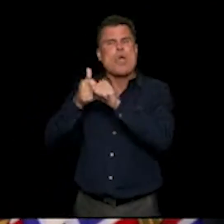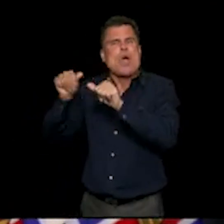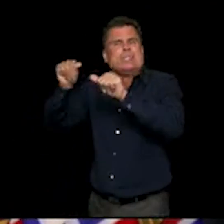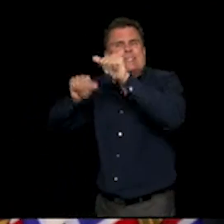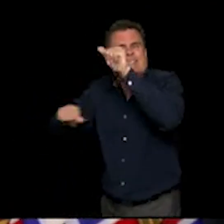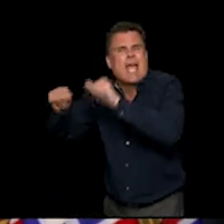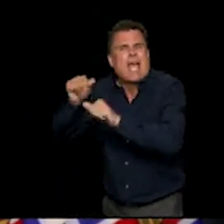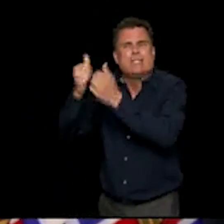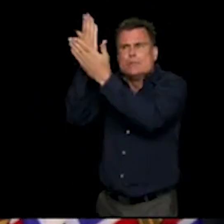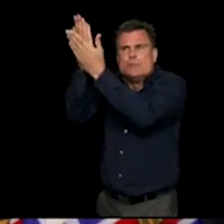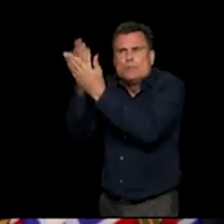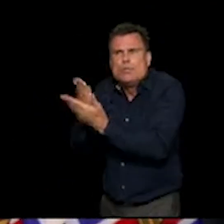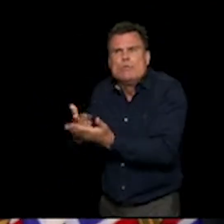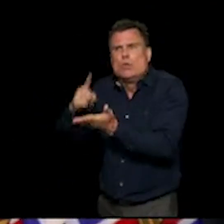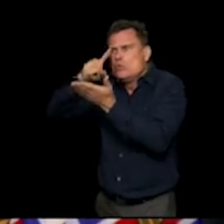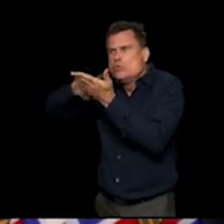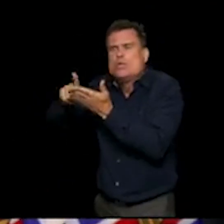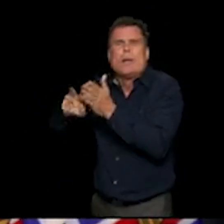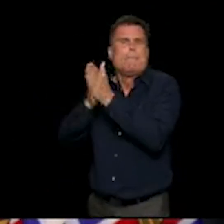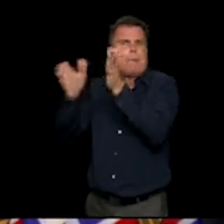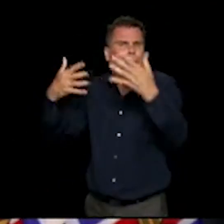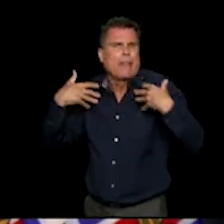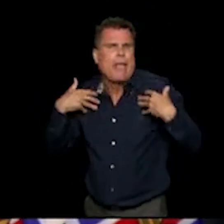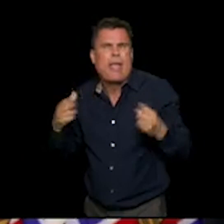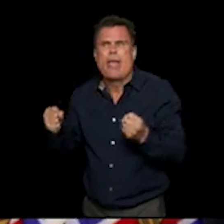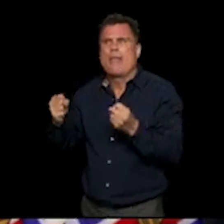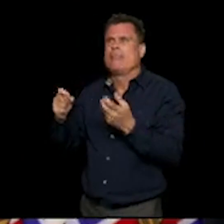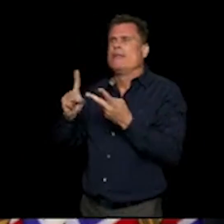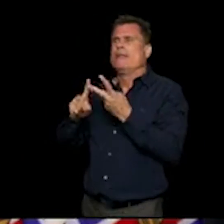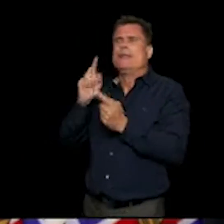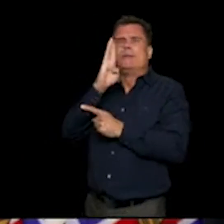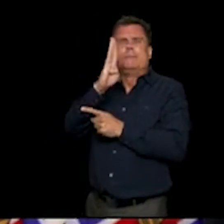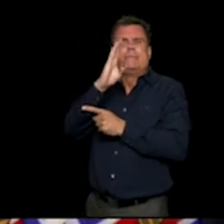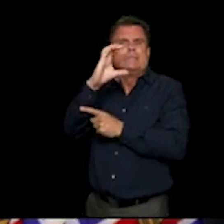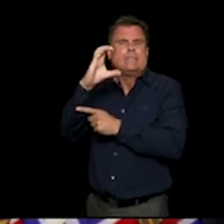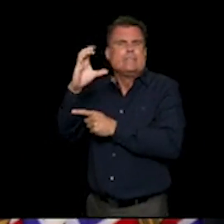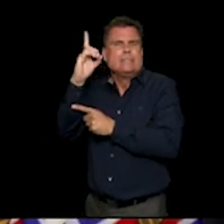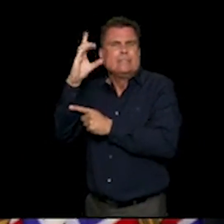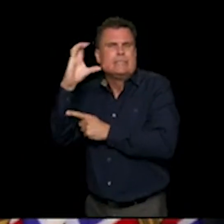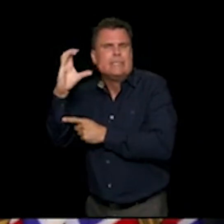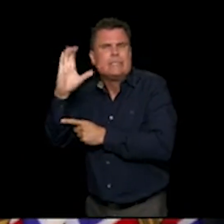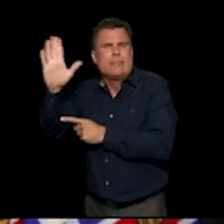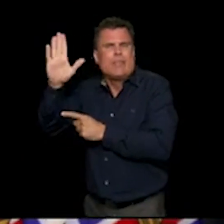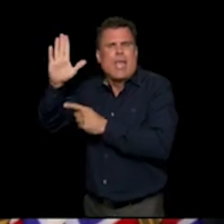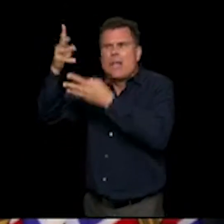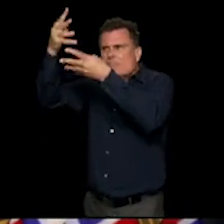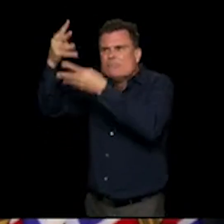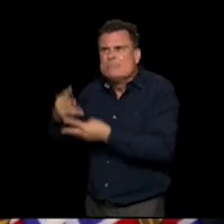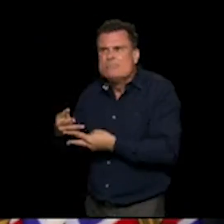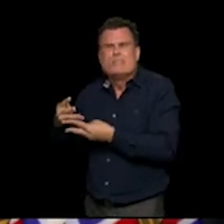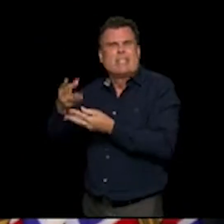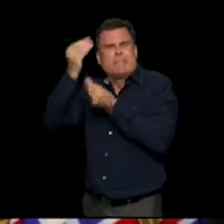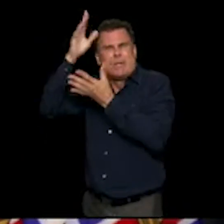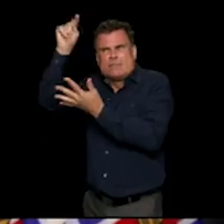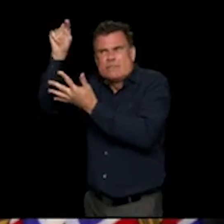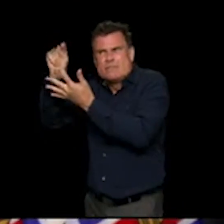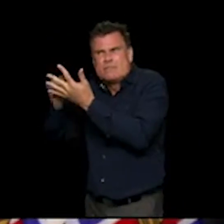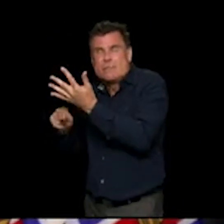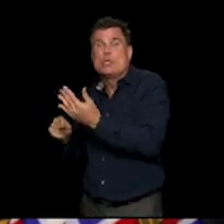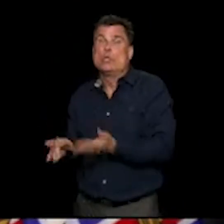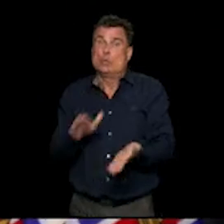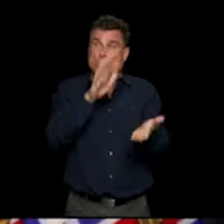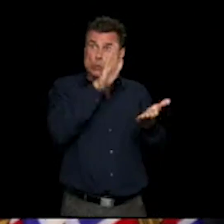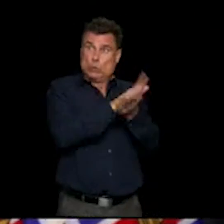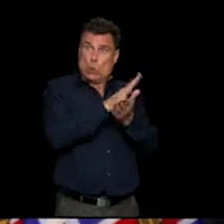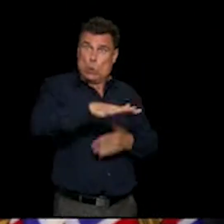developed by science and the public health leadership of the Provincial Health Office and the BC Centre for Disease Control. And that is why